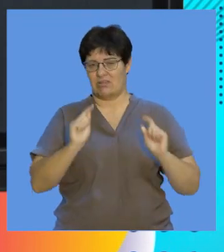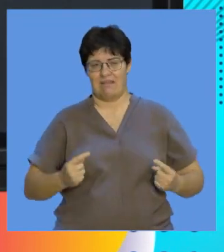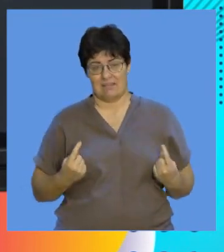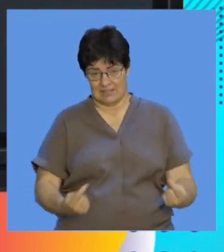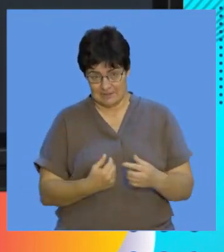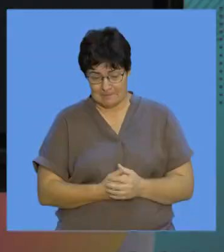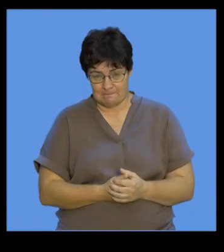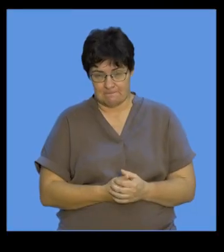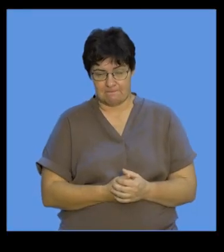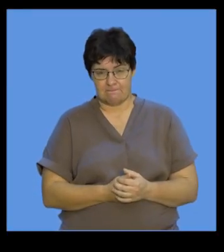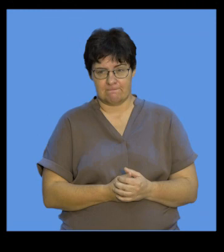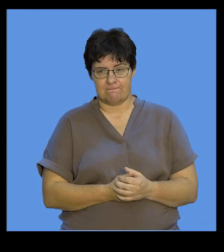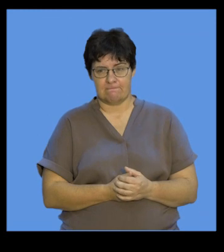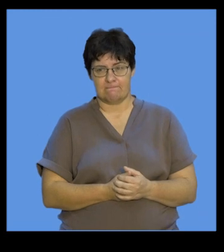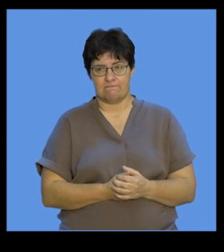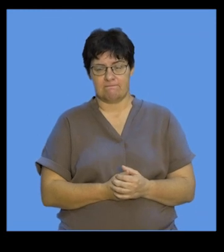All right? So,